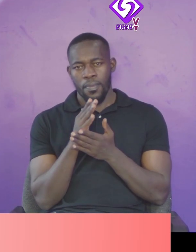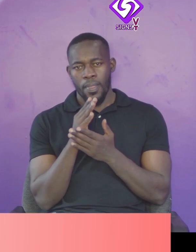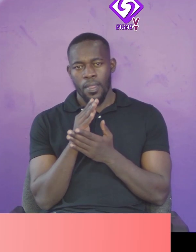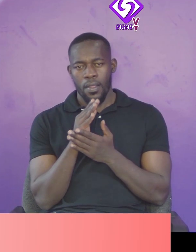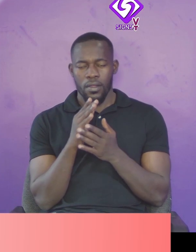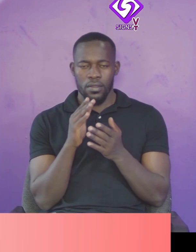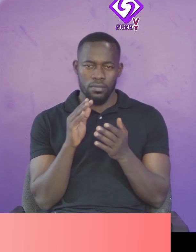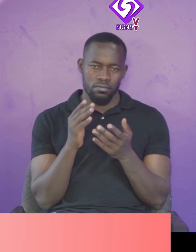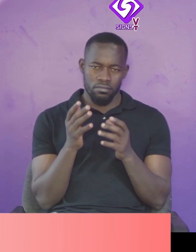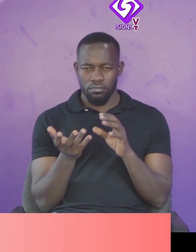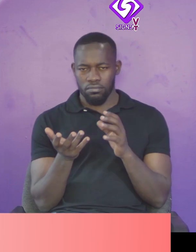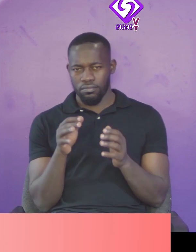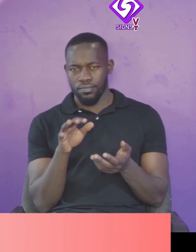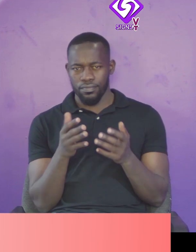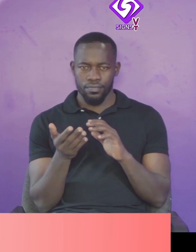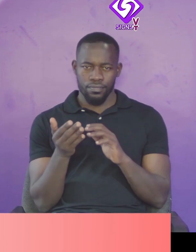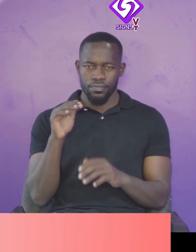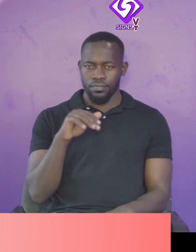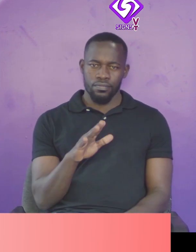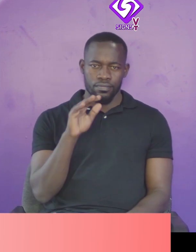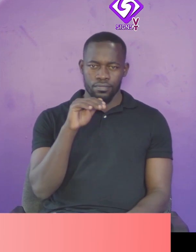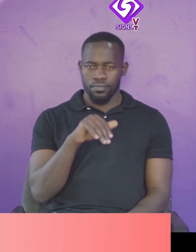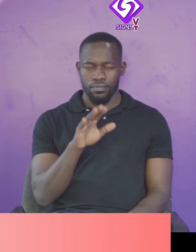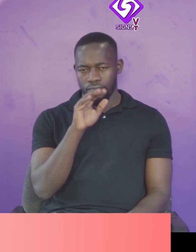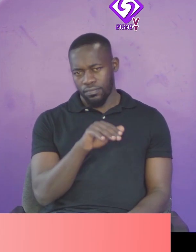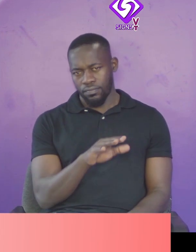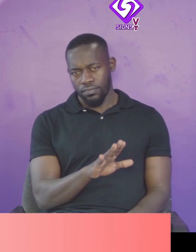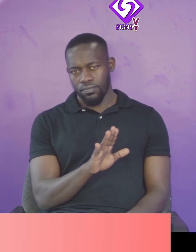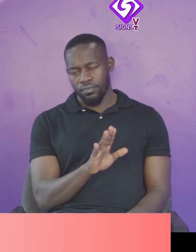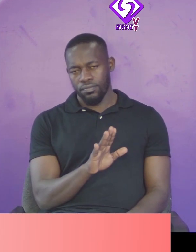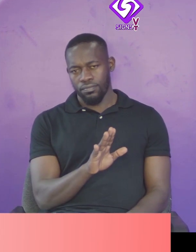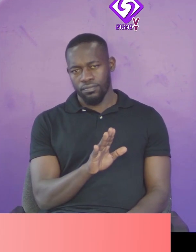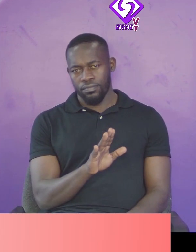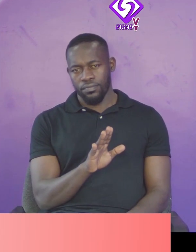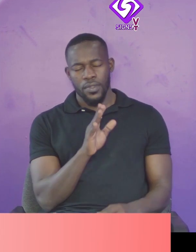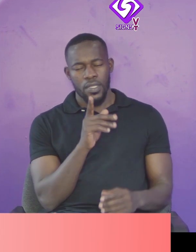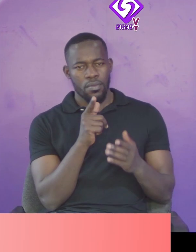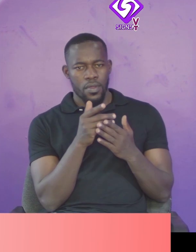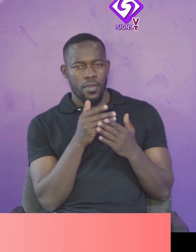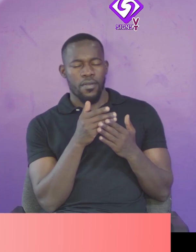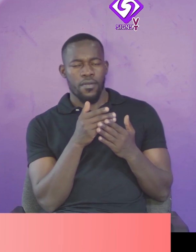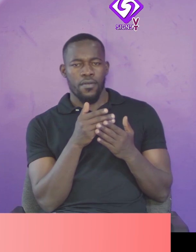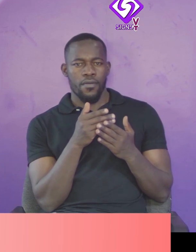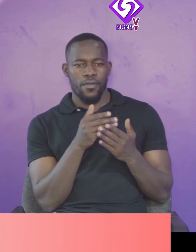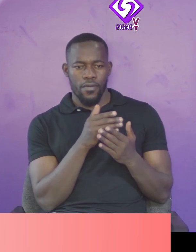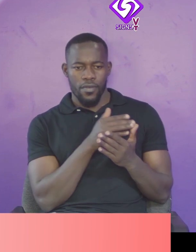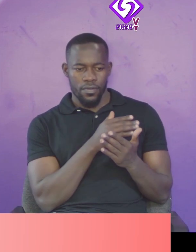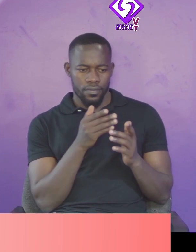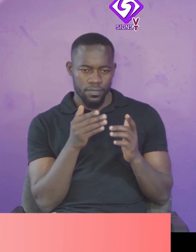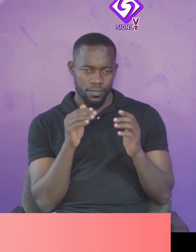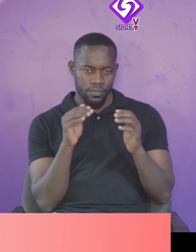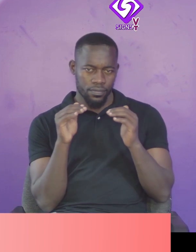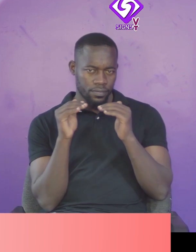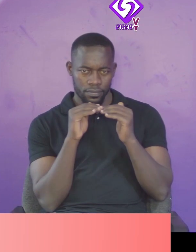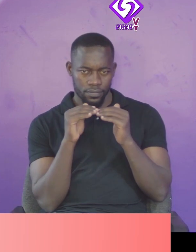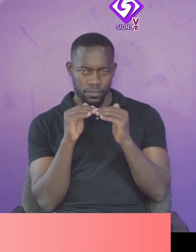cold in terms of performances. Before they got this draw they